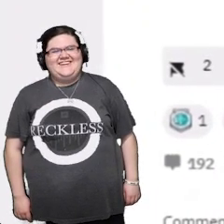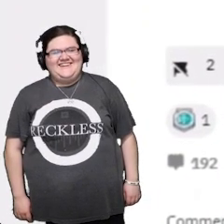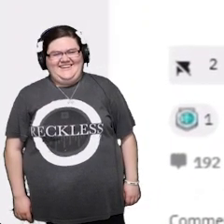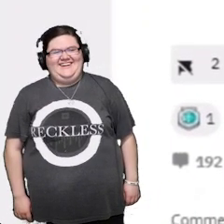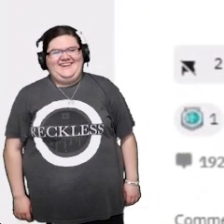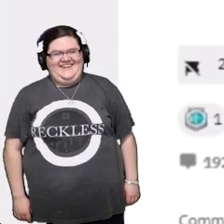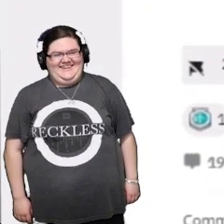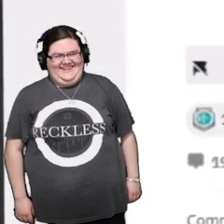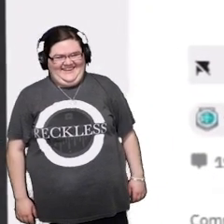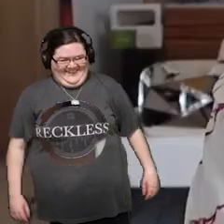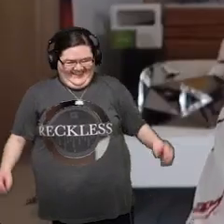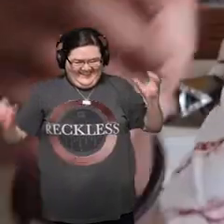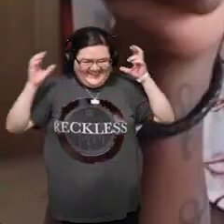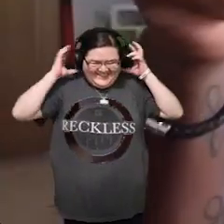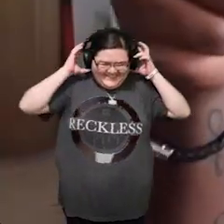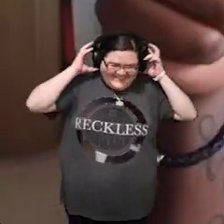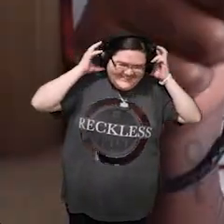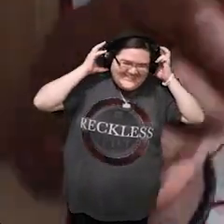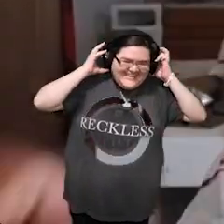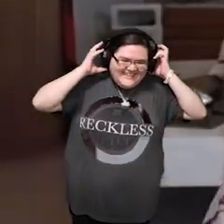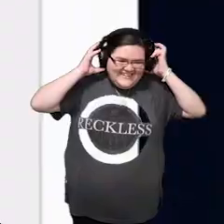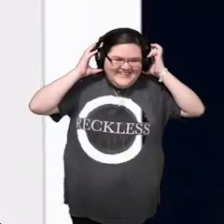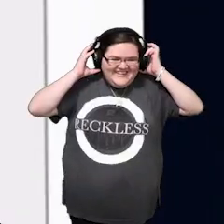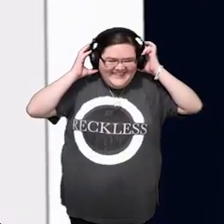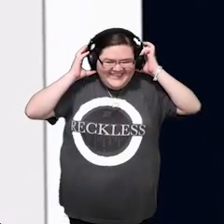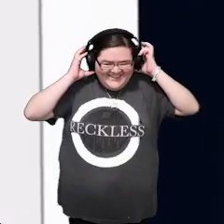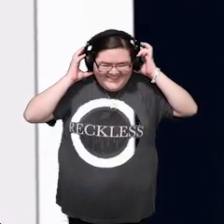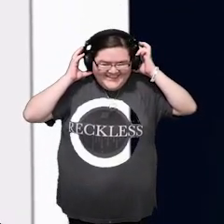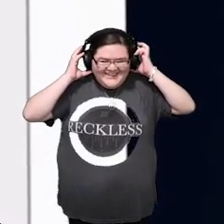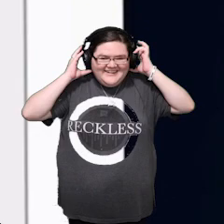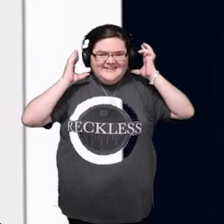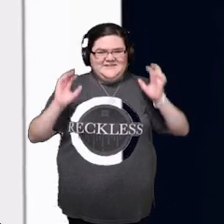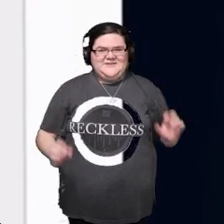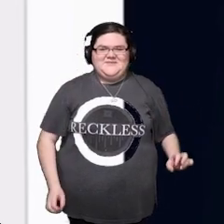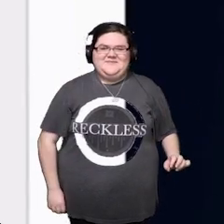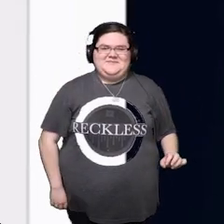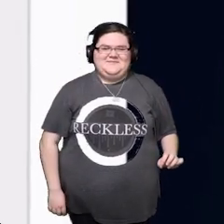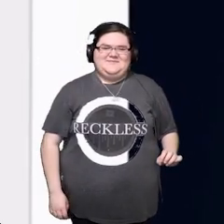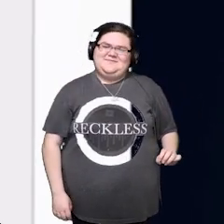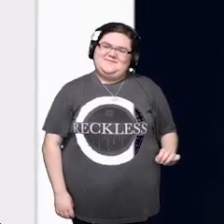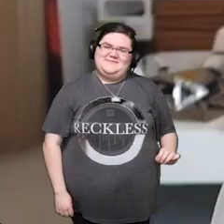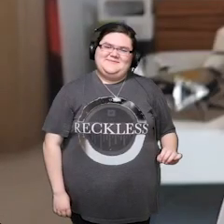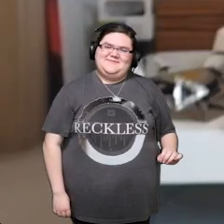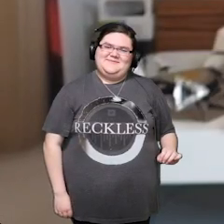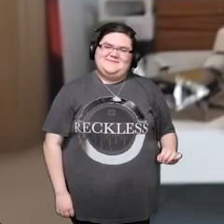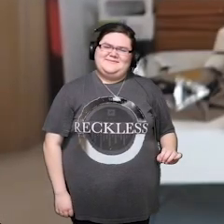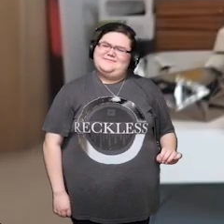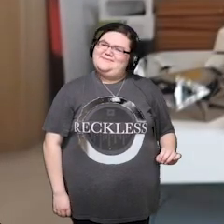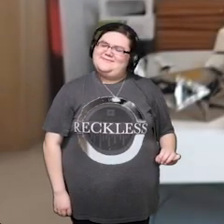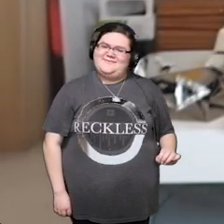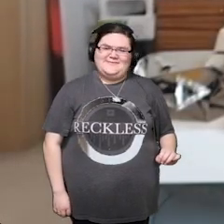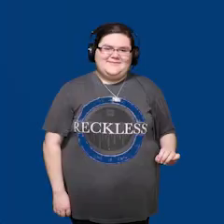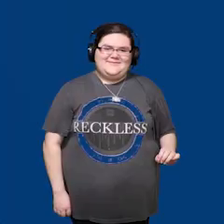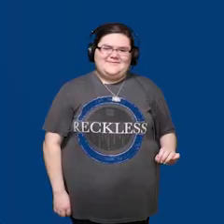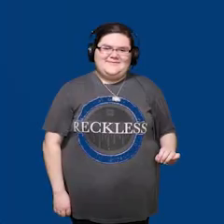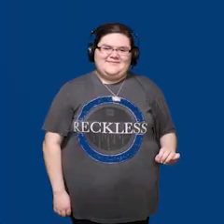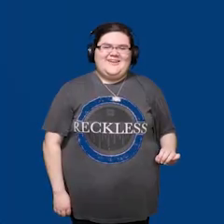Yep. Great collab. KSI, whenever someone tries to diss him.